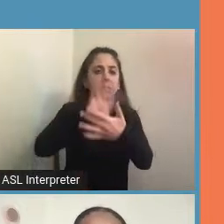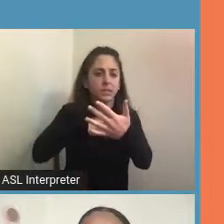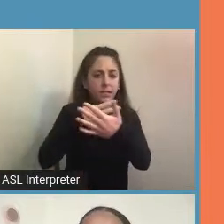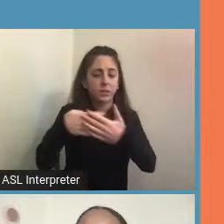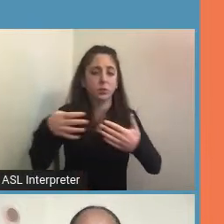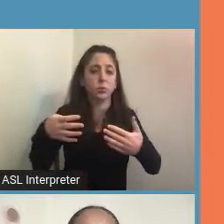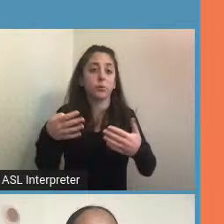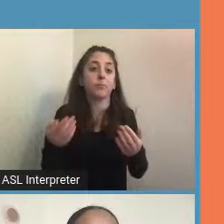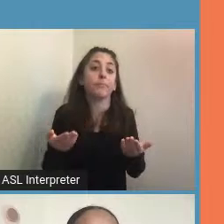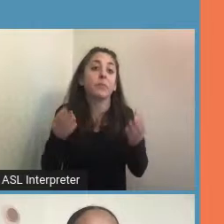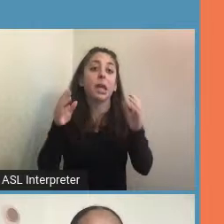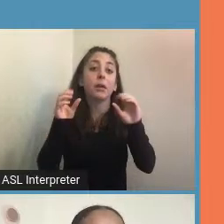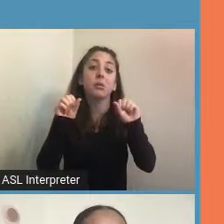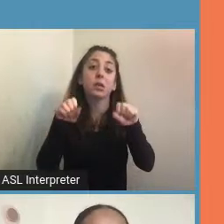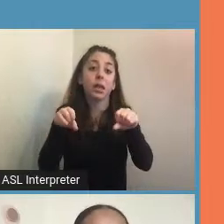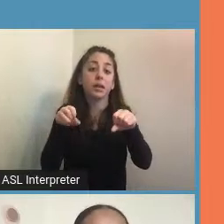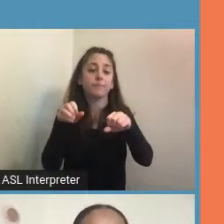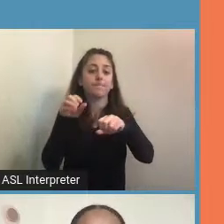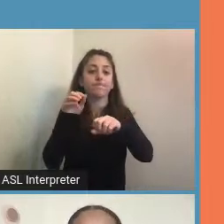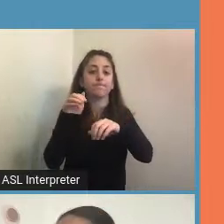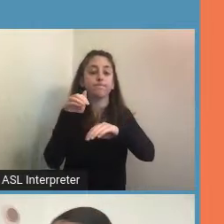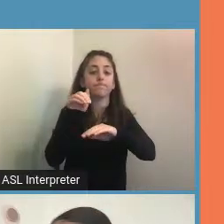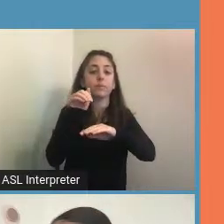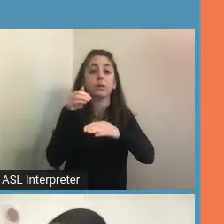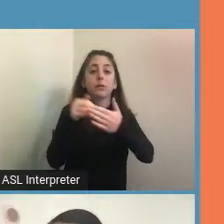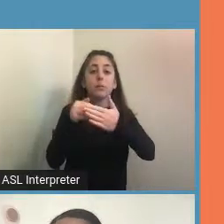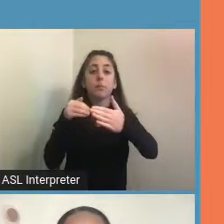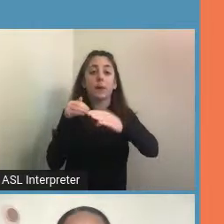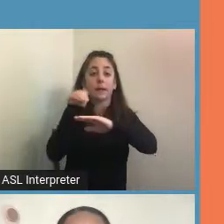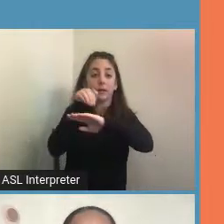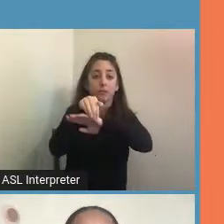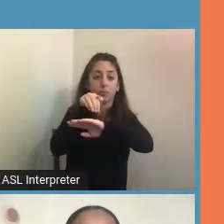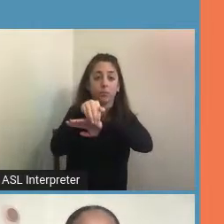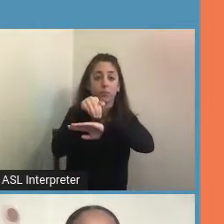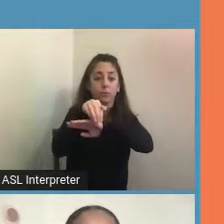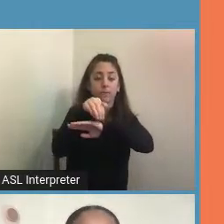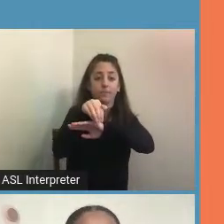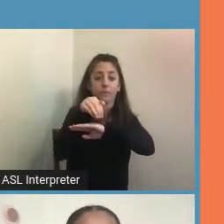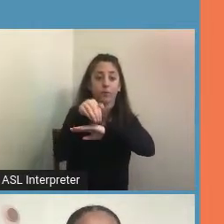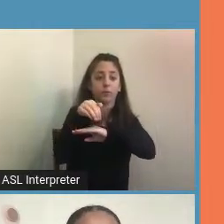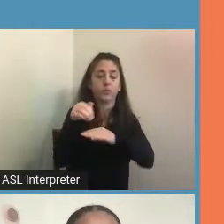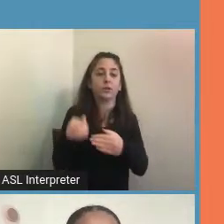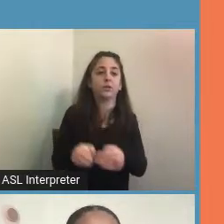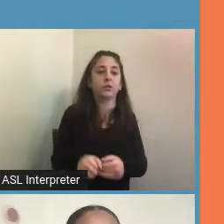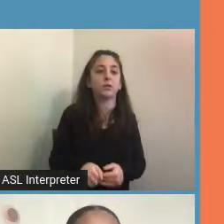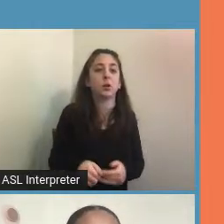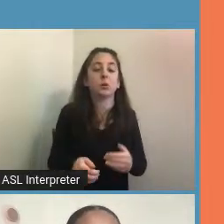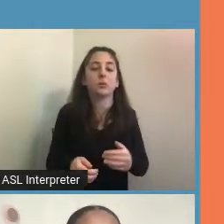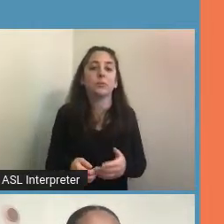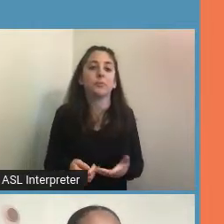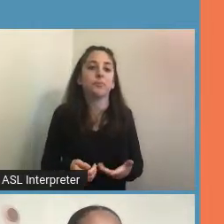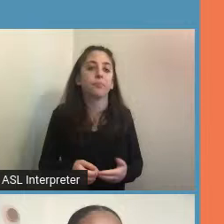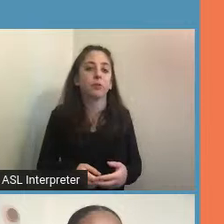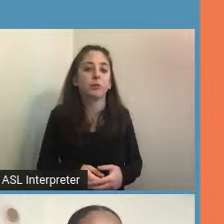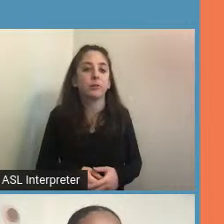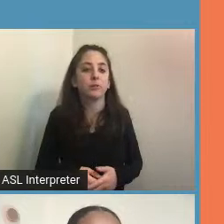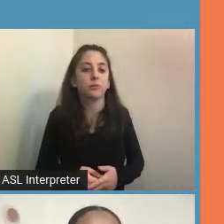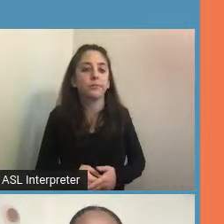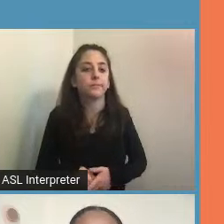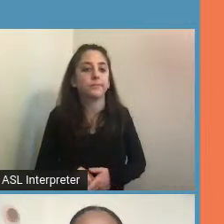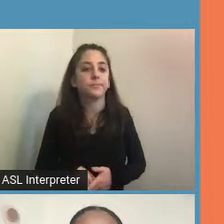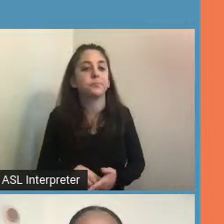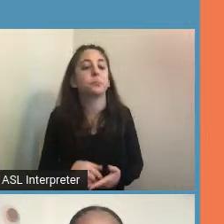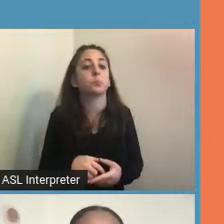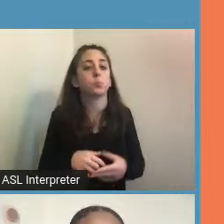before so you're not scrambling the morning of. And make sure that your posts